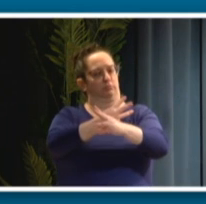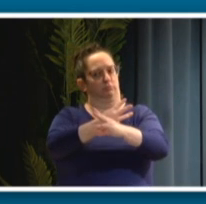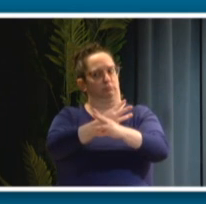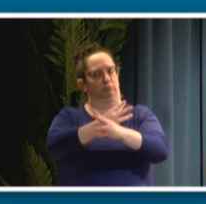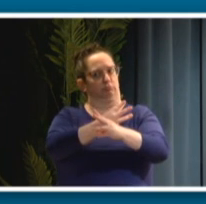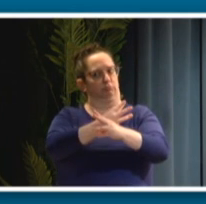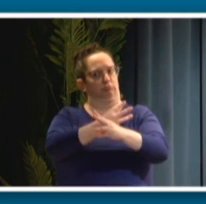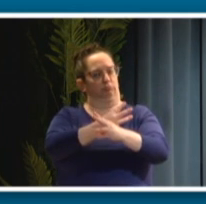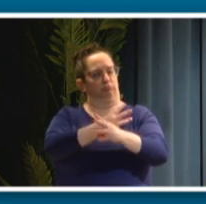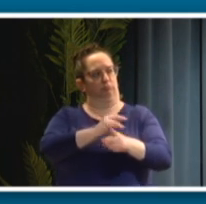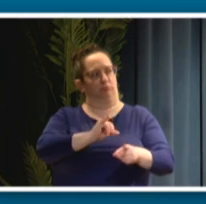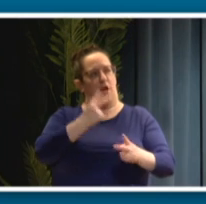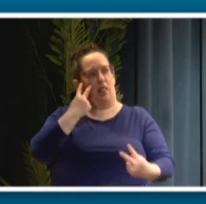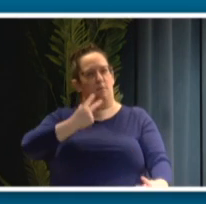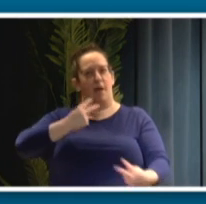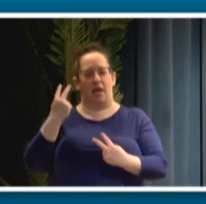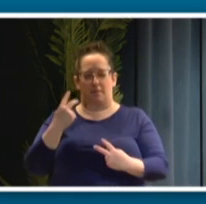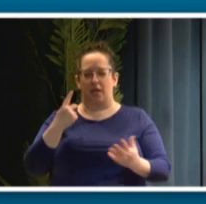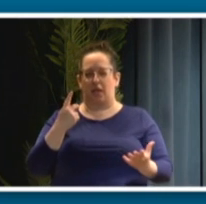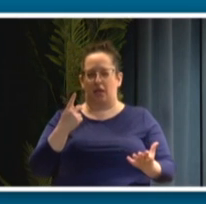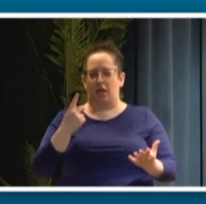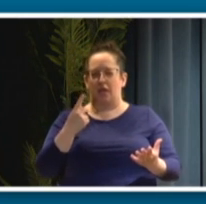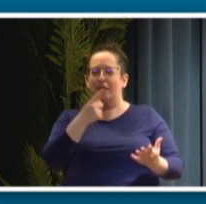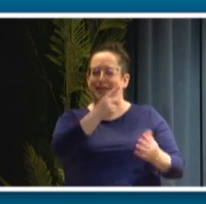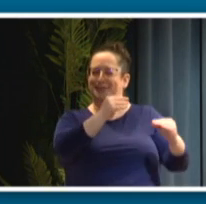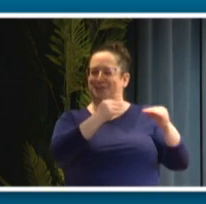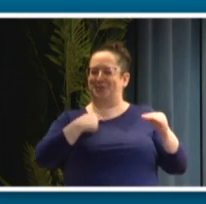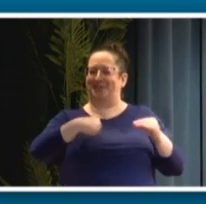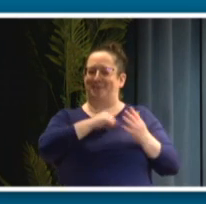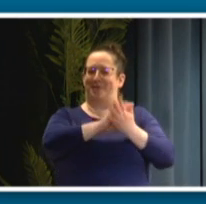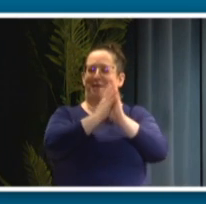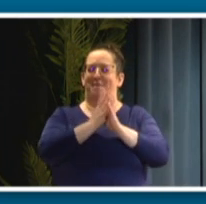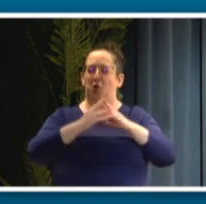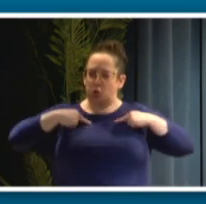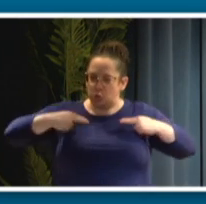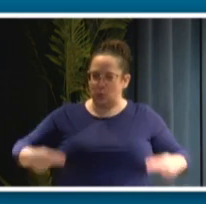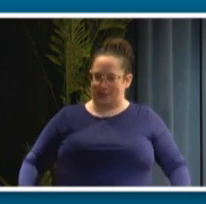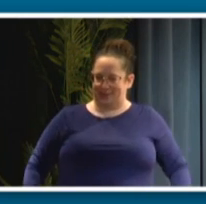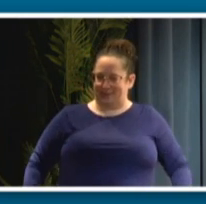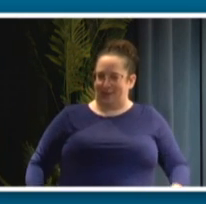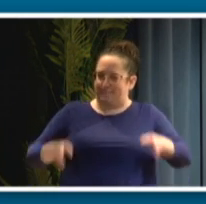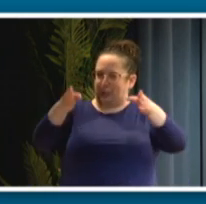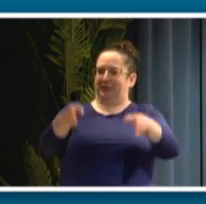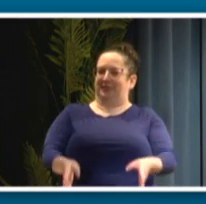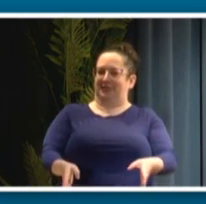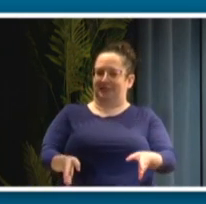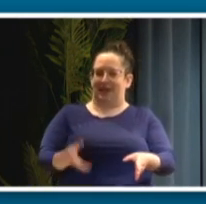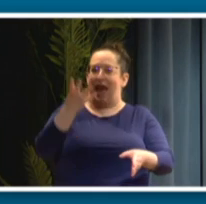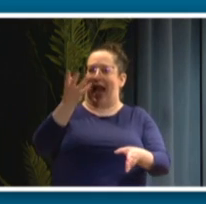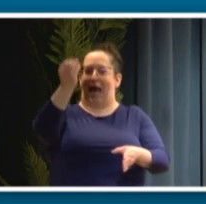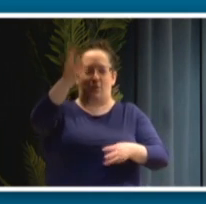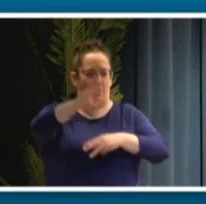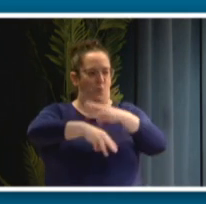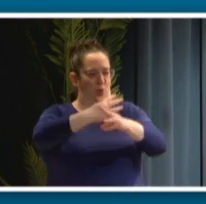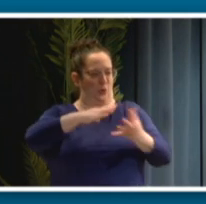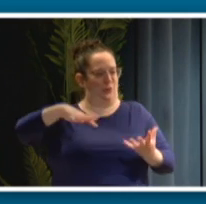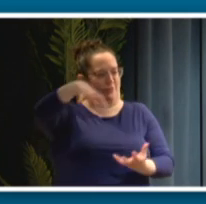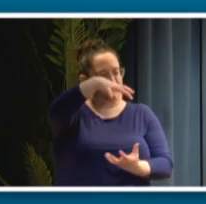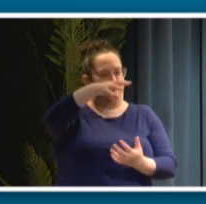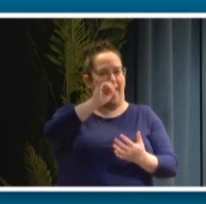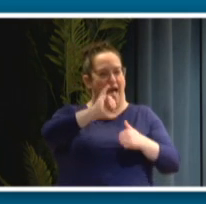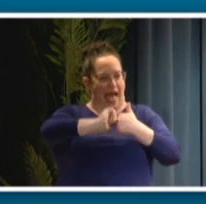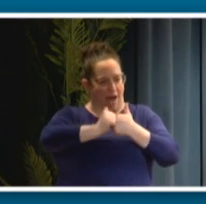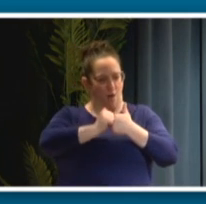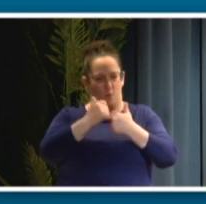on how to be a person. Right, he was trying to teach us how to be humans. Right, this is how you sort of exist as a person in the